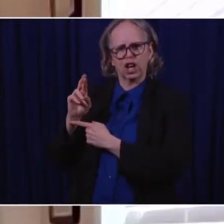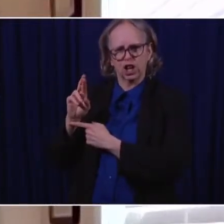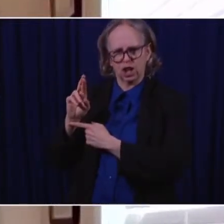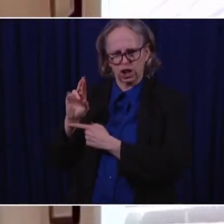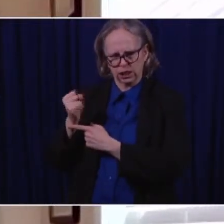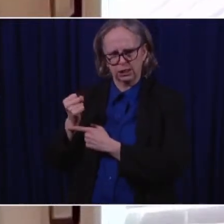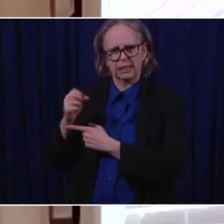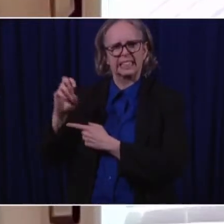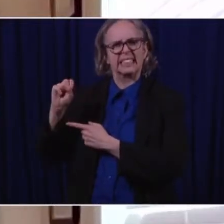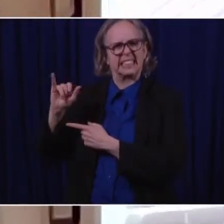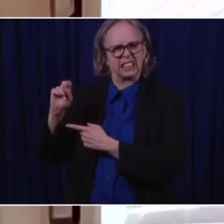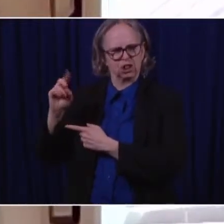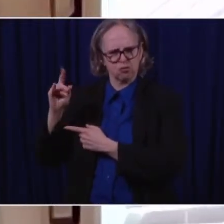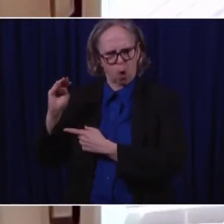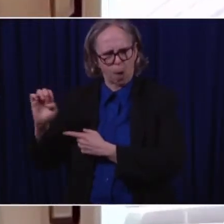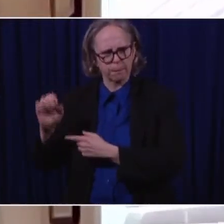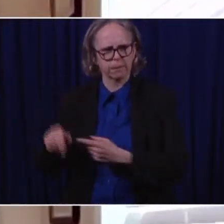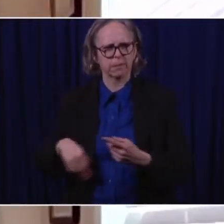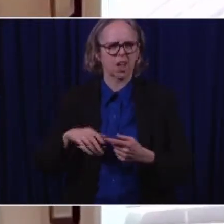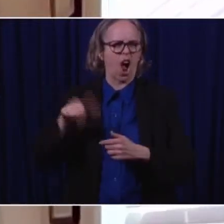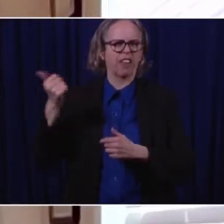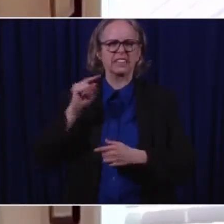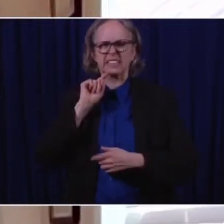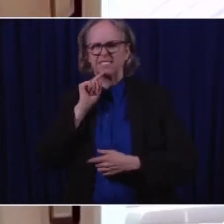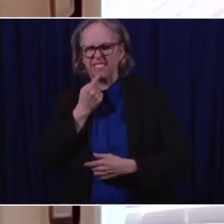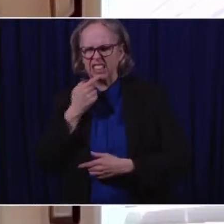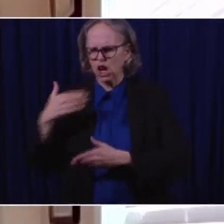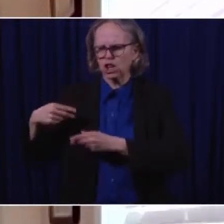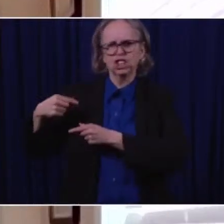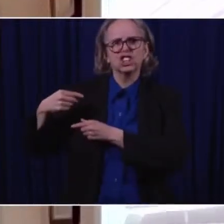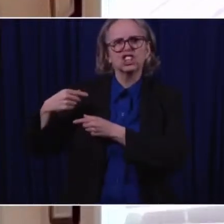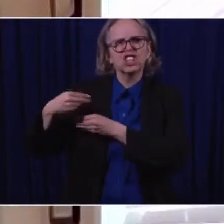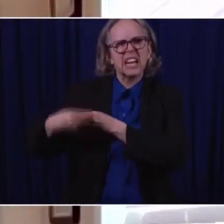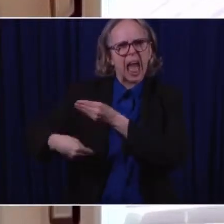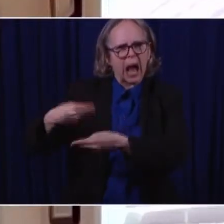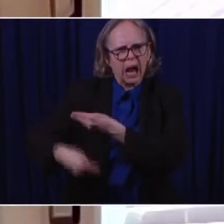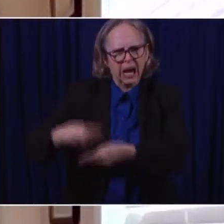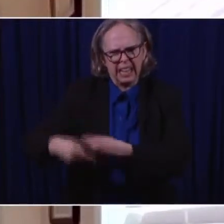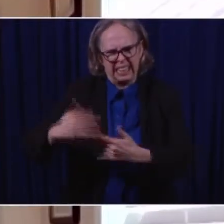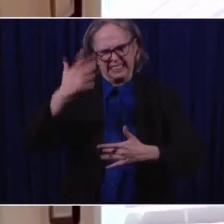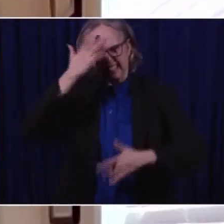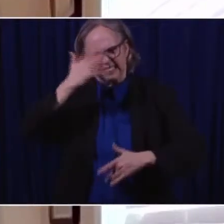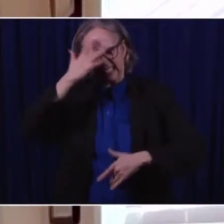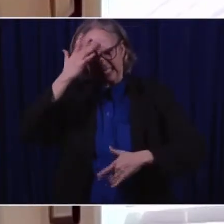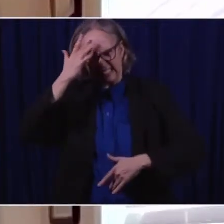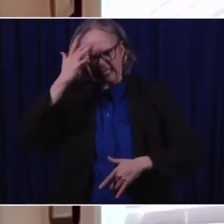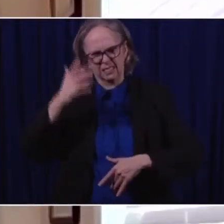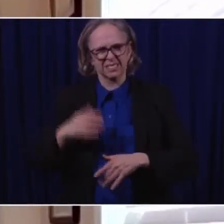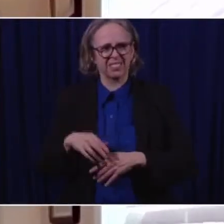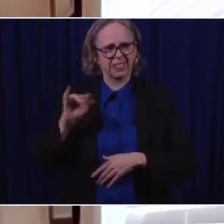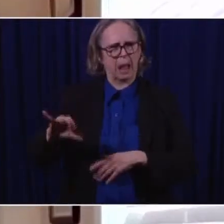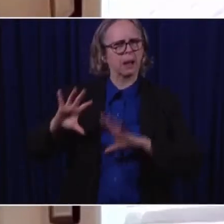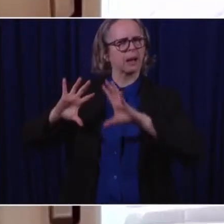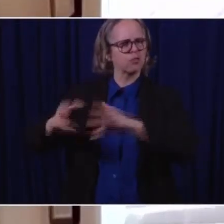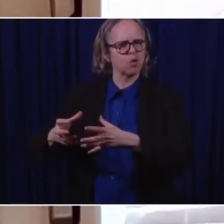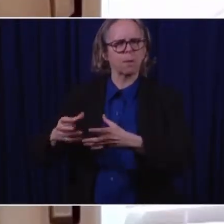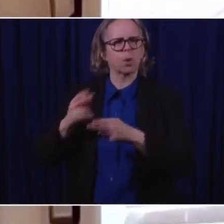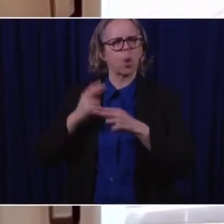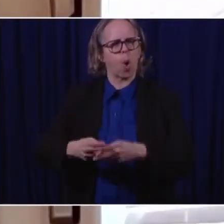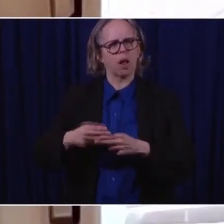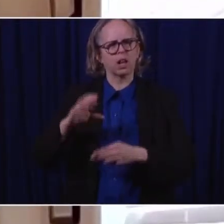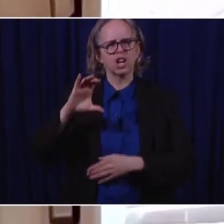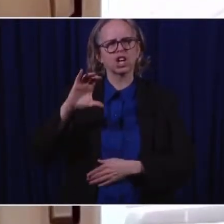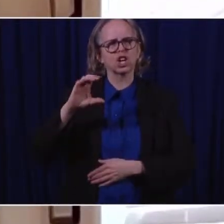genetic disorders. These conditions are also referred to as chromosomal